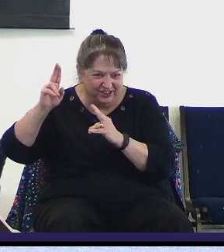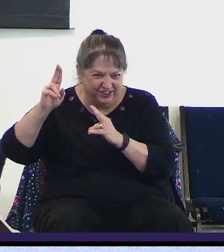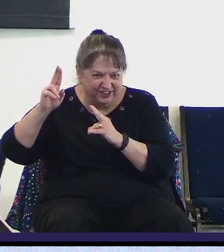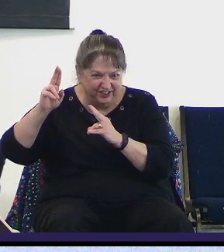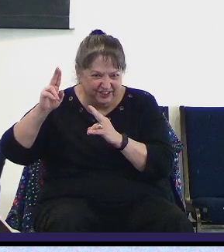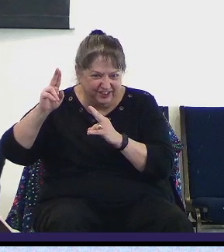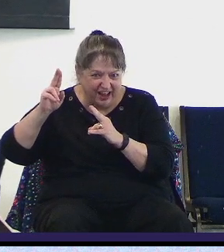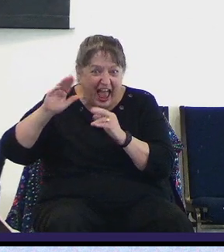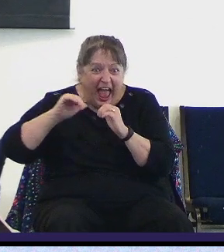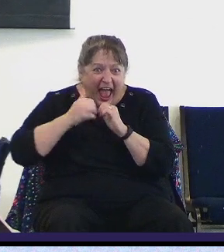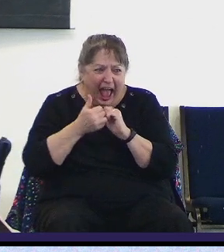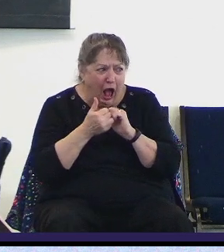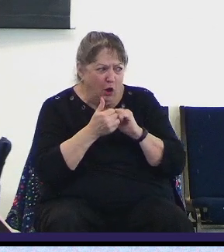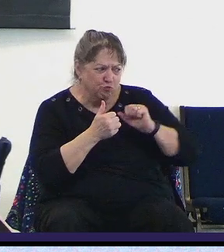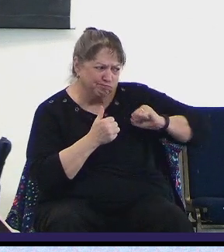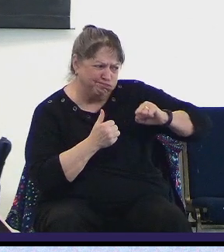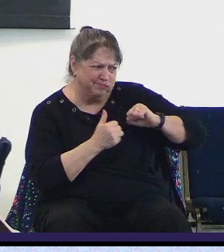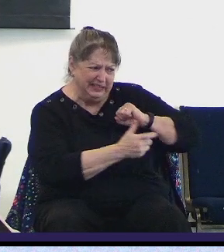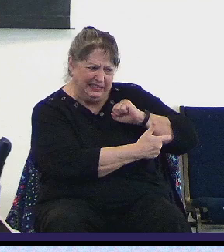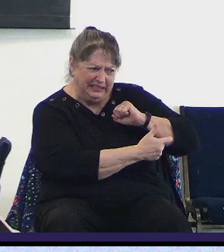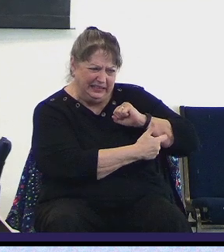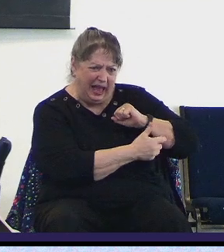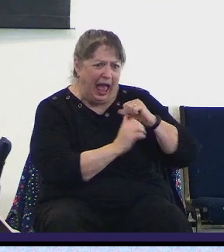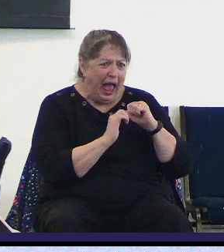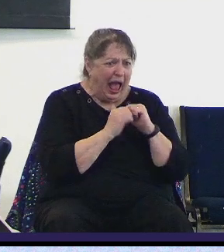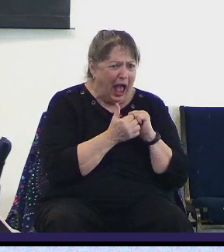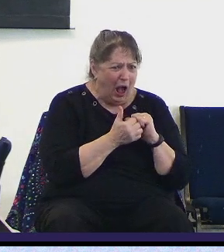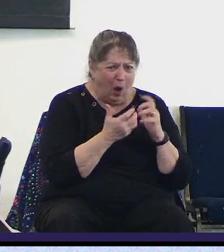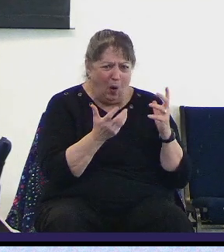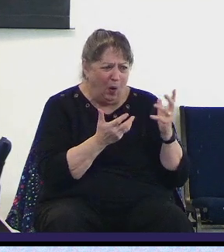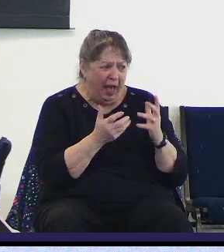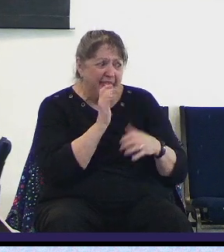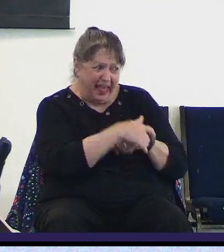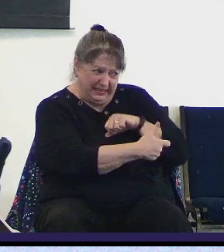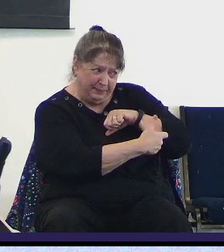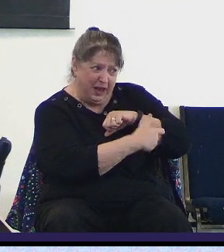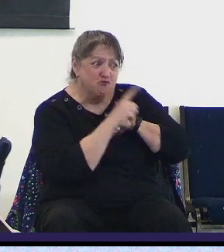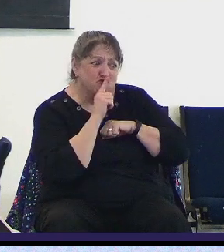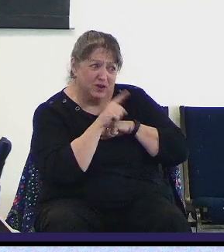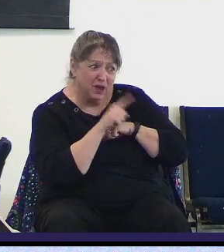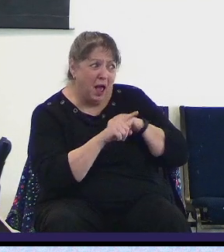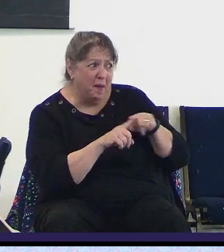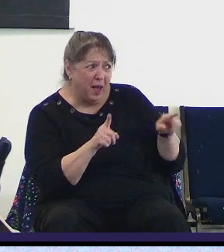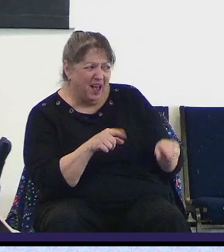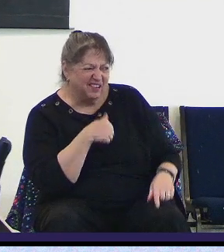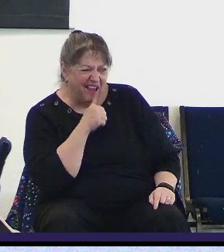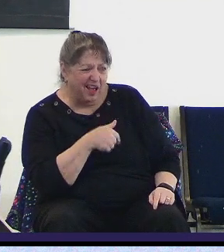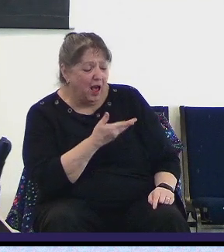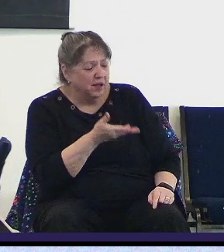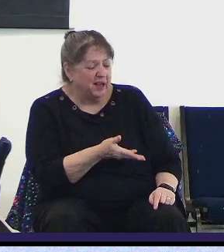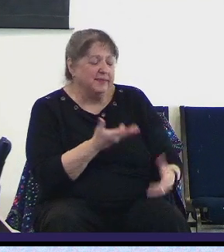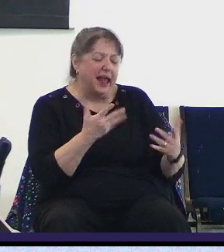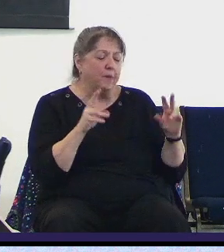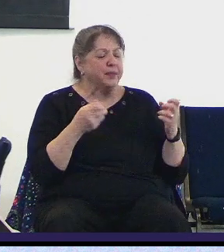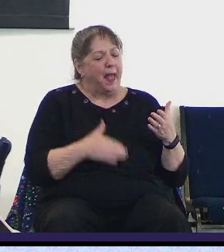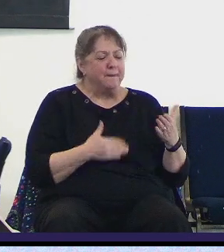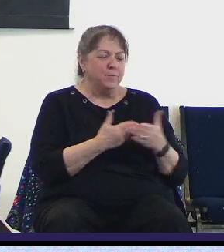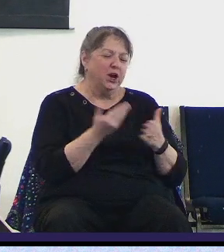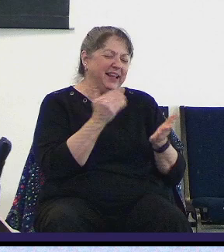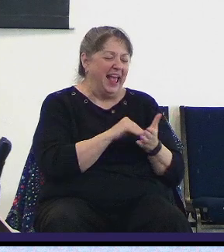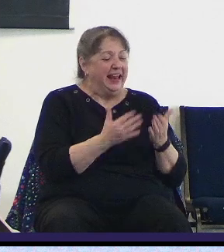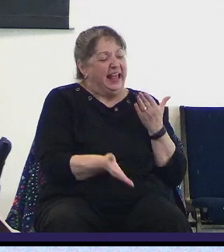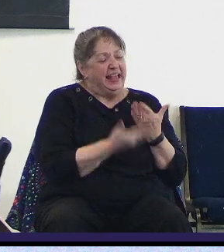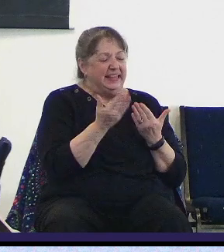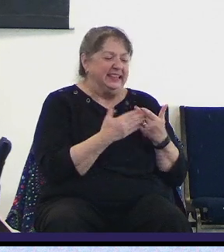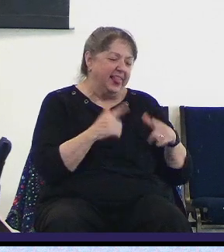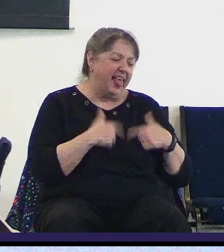to fight temptation. We're teaching them the reality of temptation to obey. It's not just, hey, now you're born again. God bless you. Have a great day. Have a wonderful